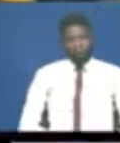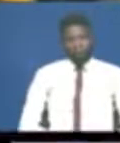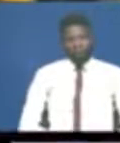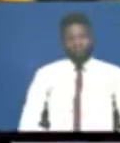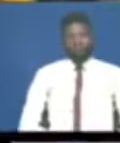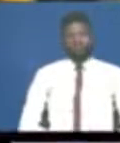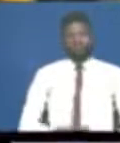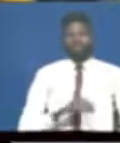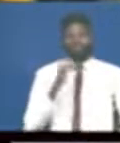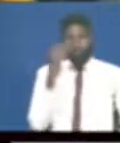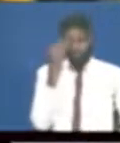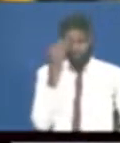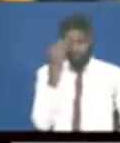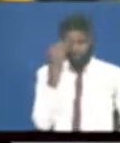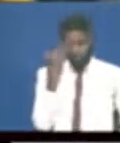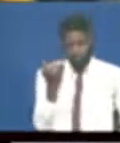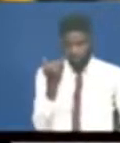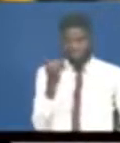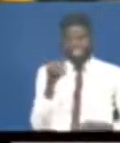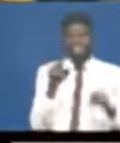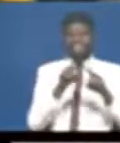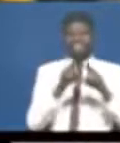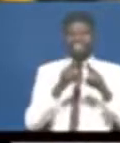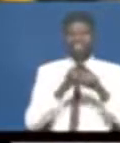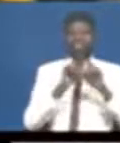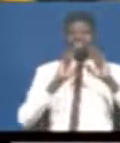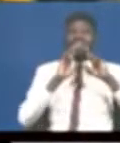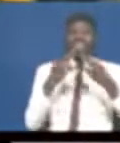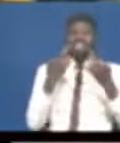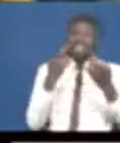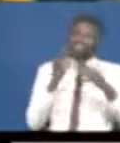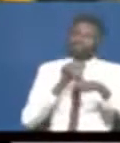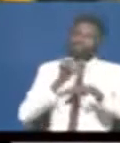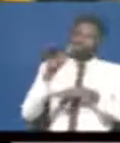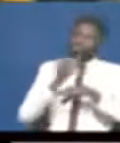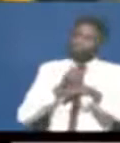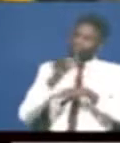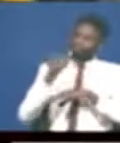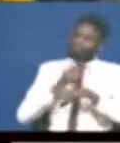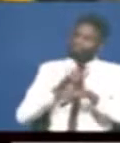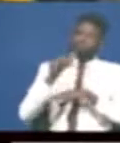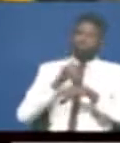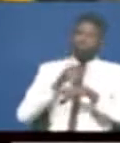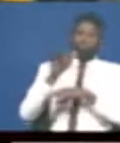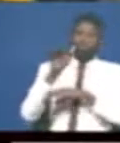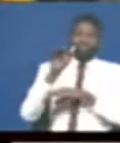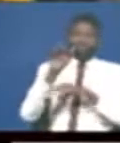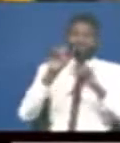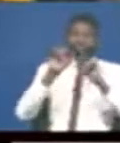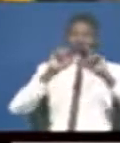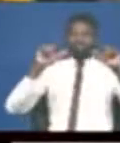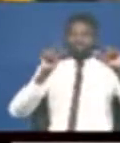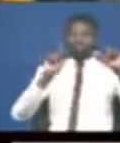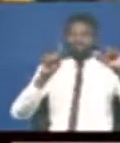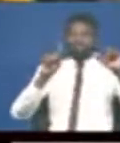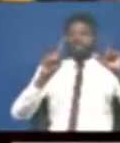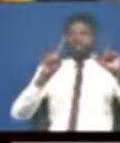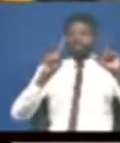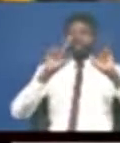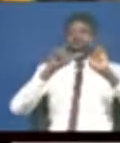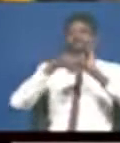why the streaming, the live streaming of the results stopped. Because if Kenyans were able to